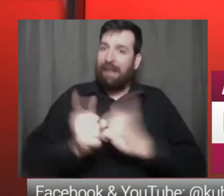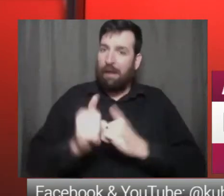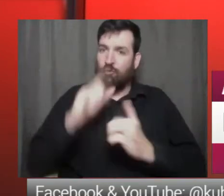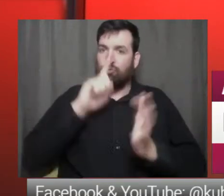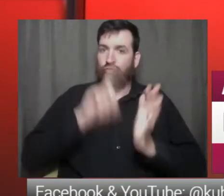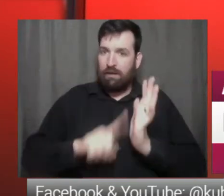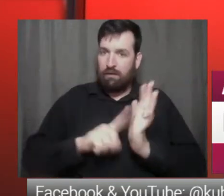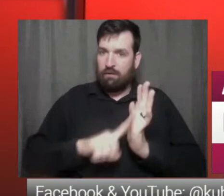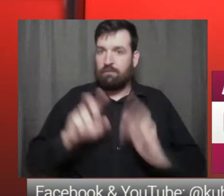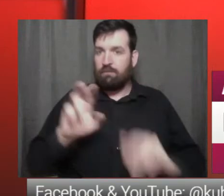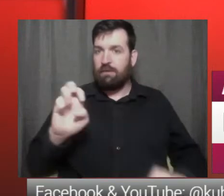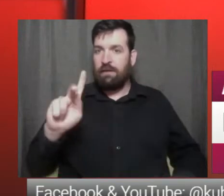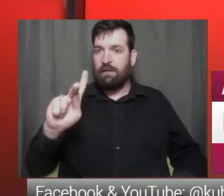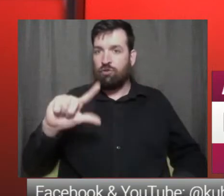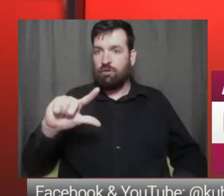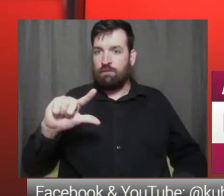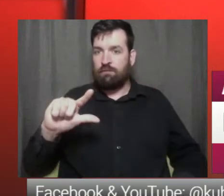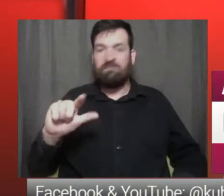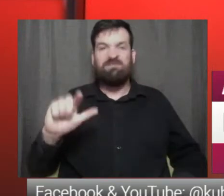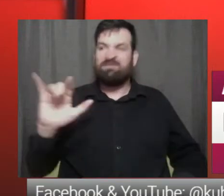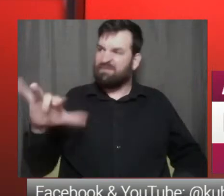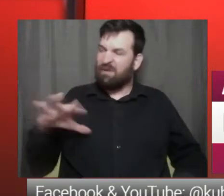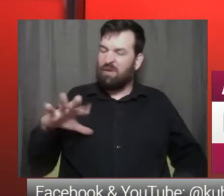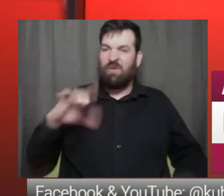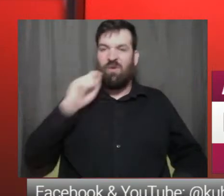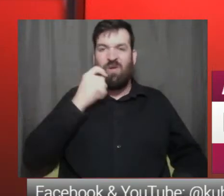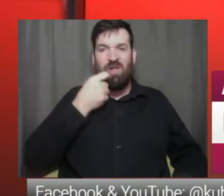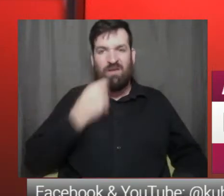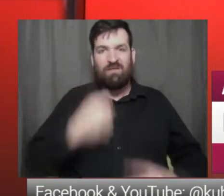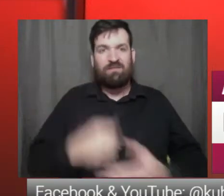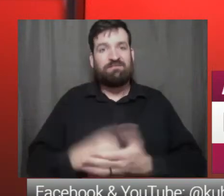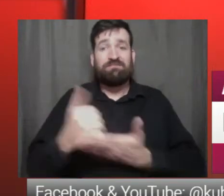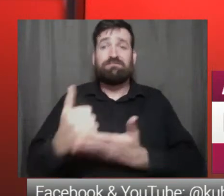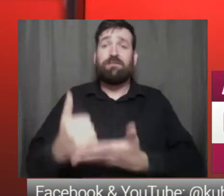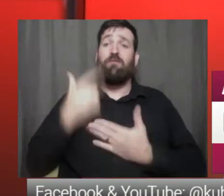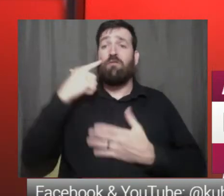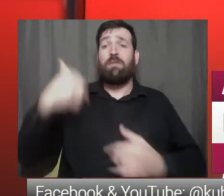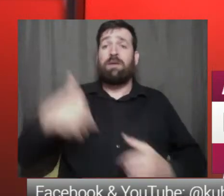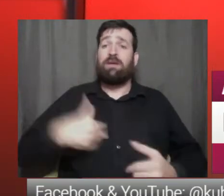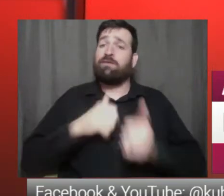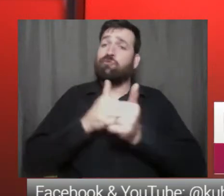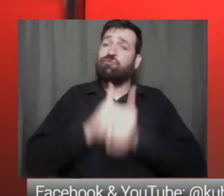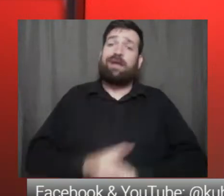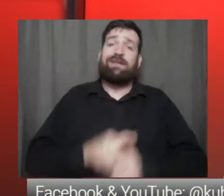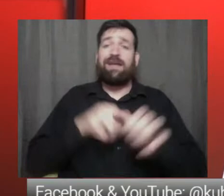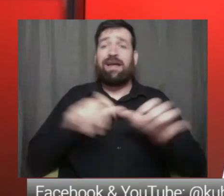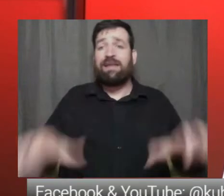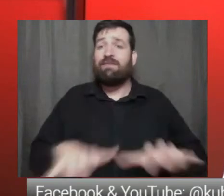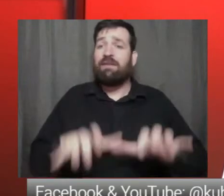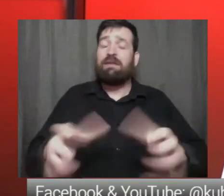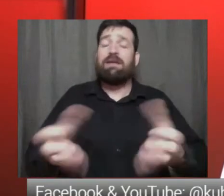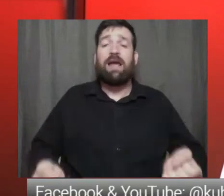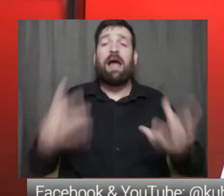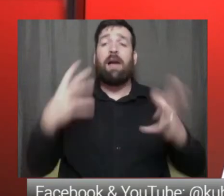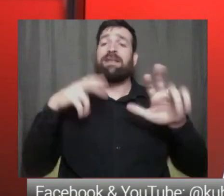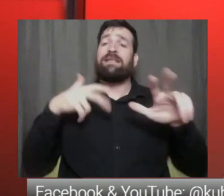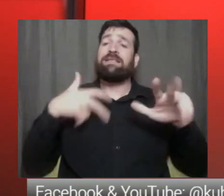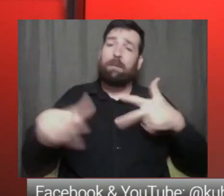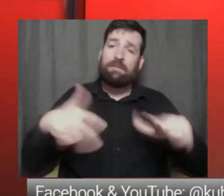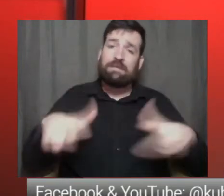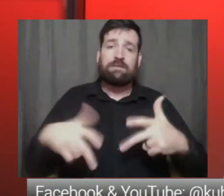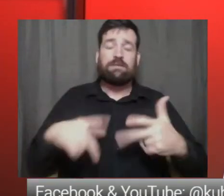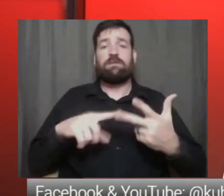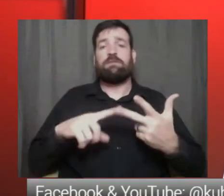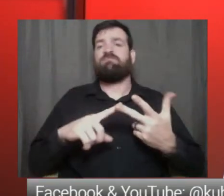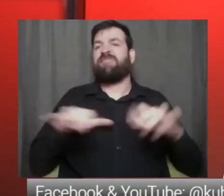smartwatch. So cool. It's been really helpful for me. It kind of tracks my activity and number of steps I do a day and what activities I do at